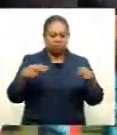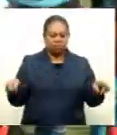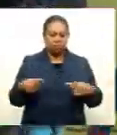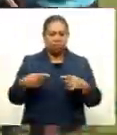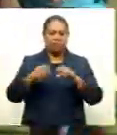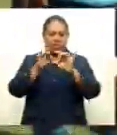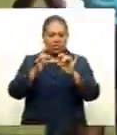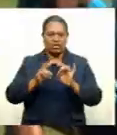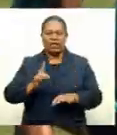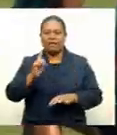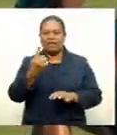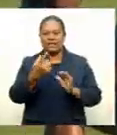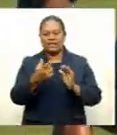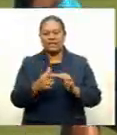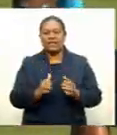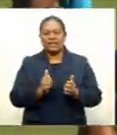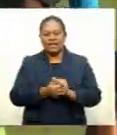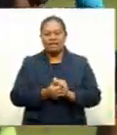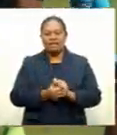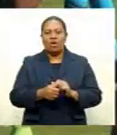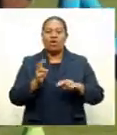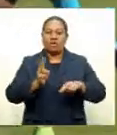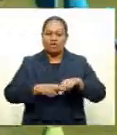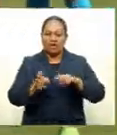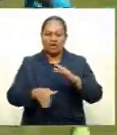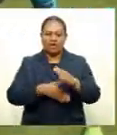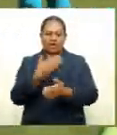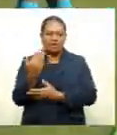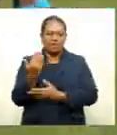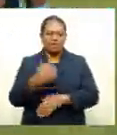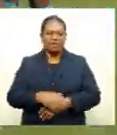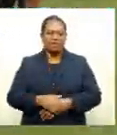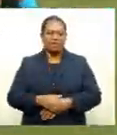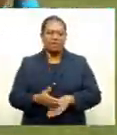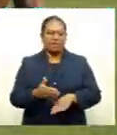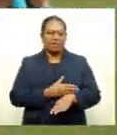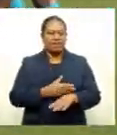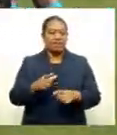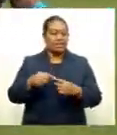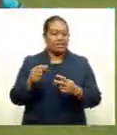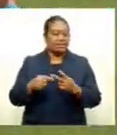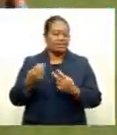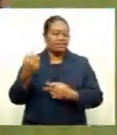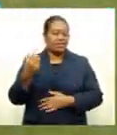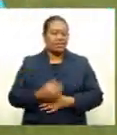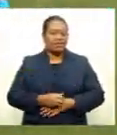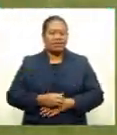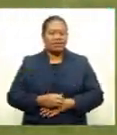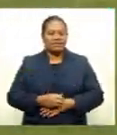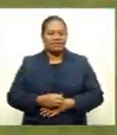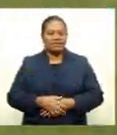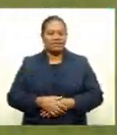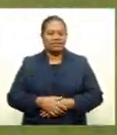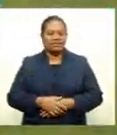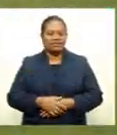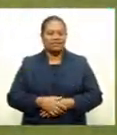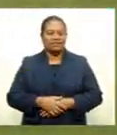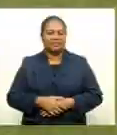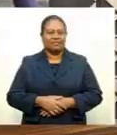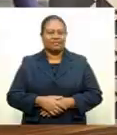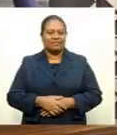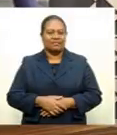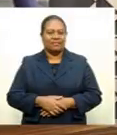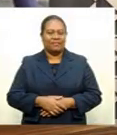in its first game at 4 p.m. on Friday before playing Oceania selection at 9:30 p.m. Aquila Dama, FBC